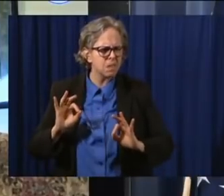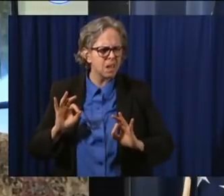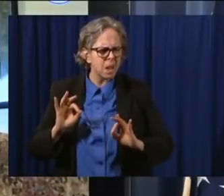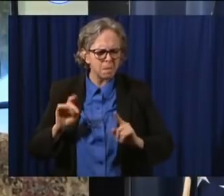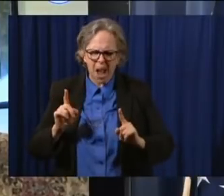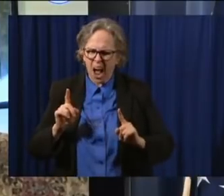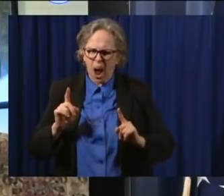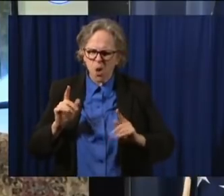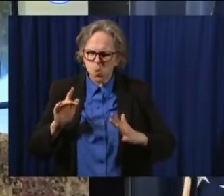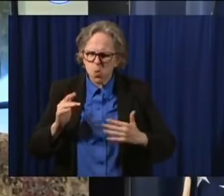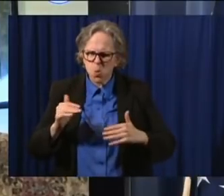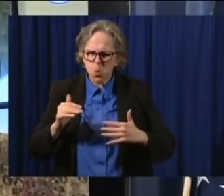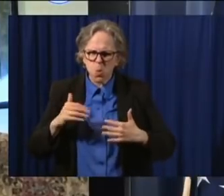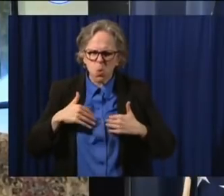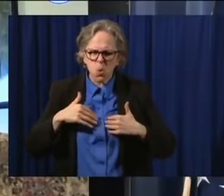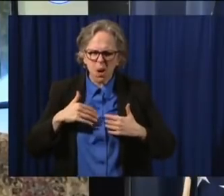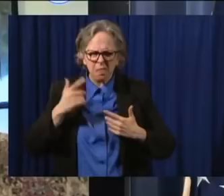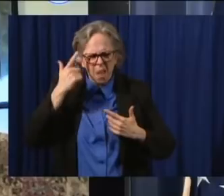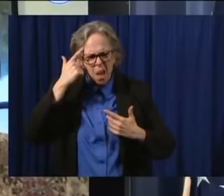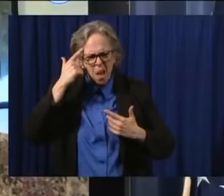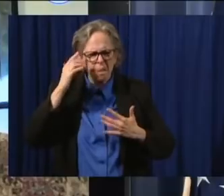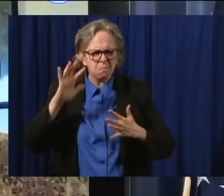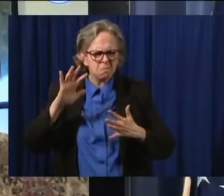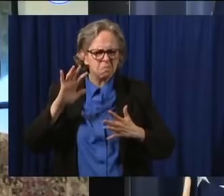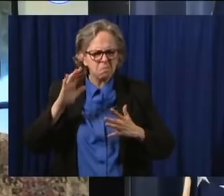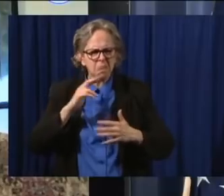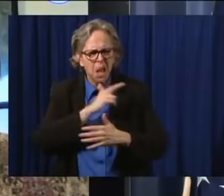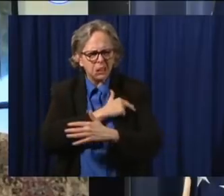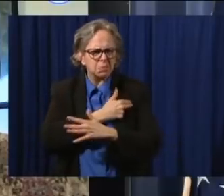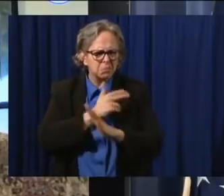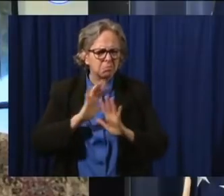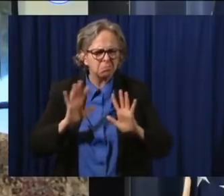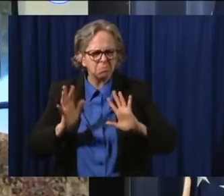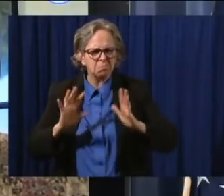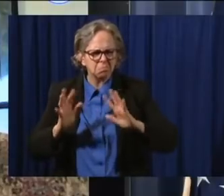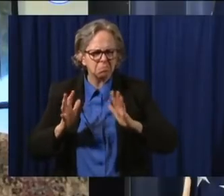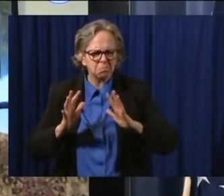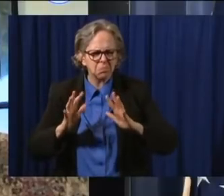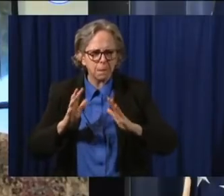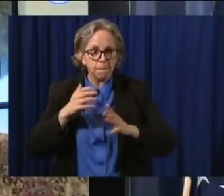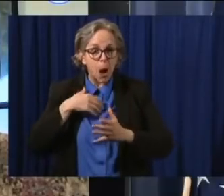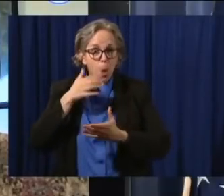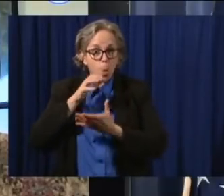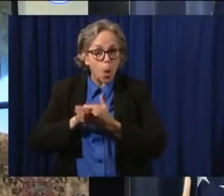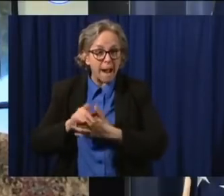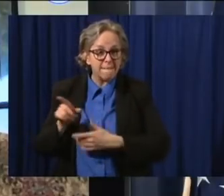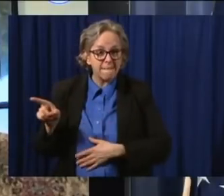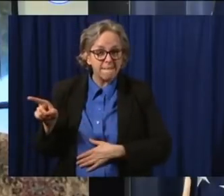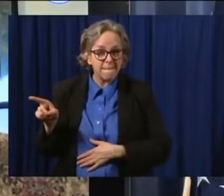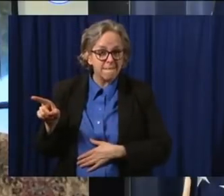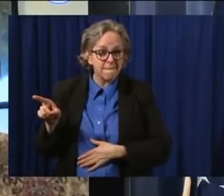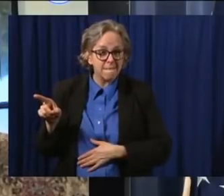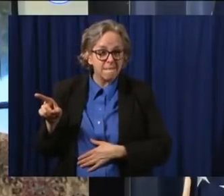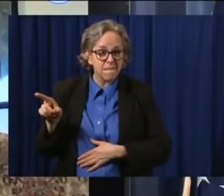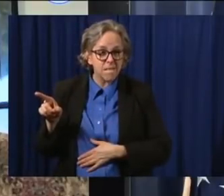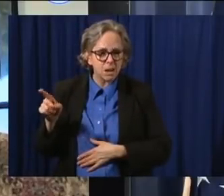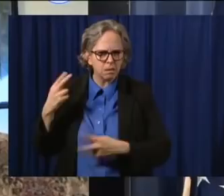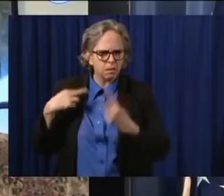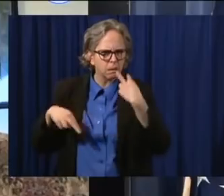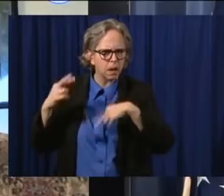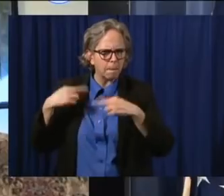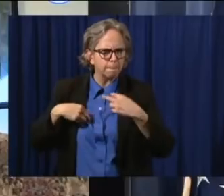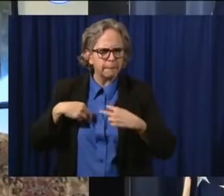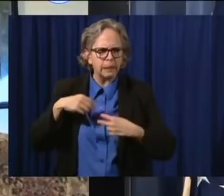always lucid, and my wife at that point decided she was going to take me to